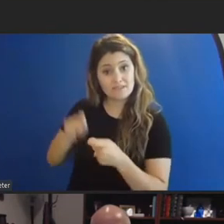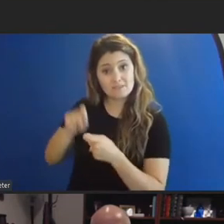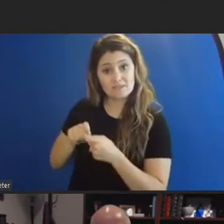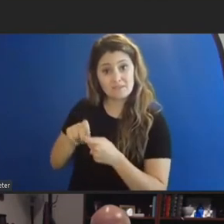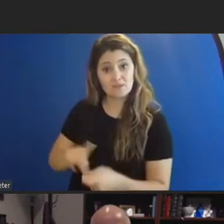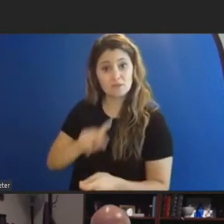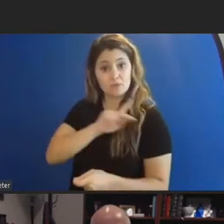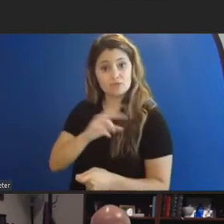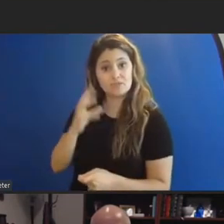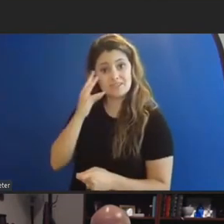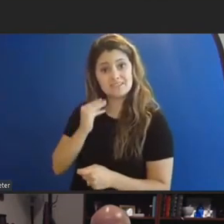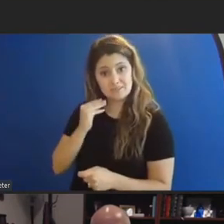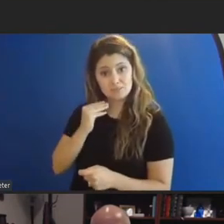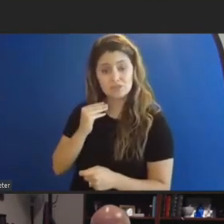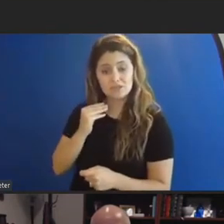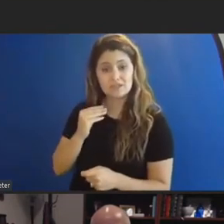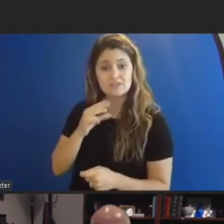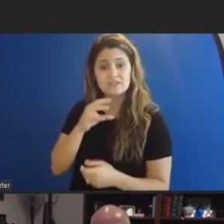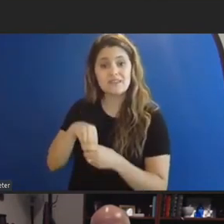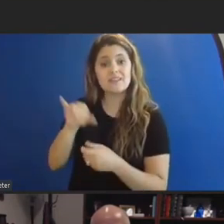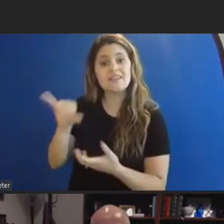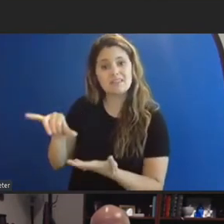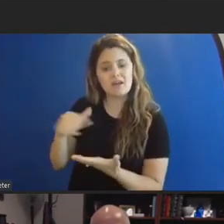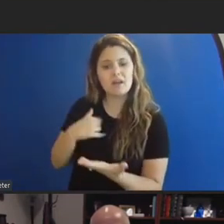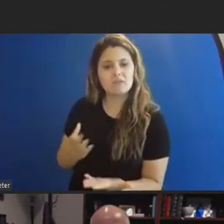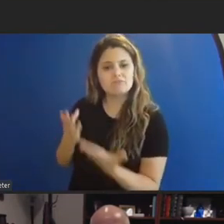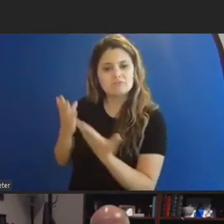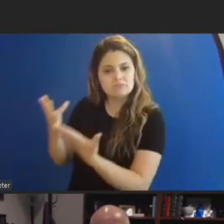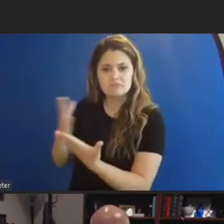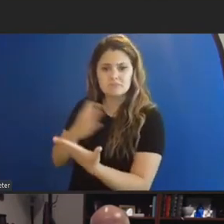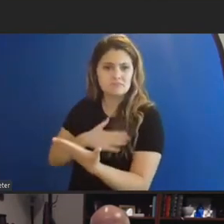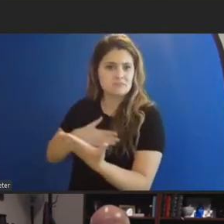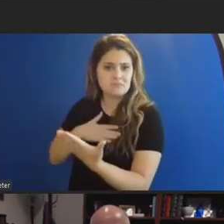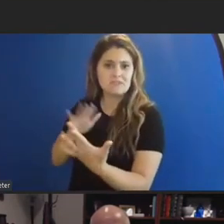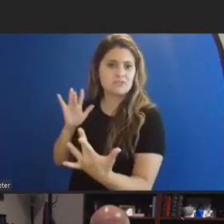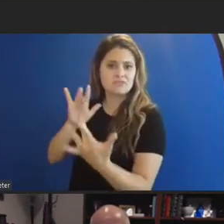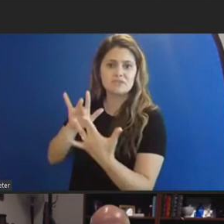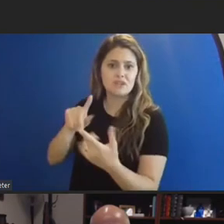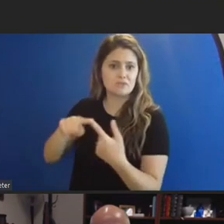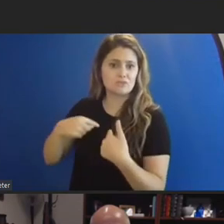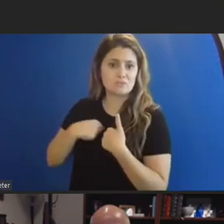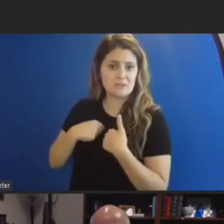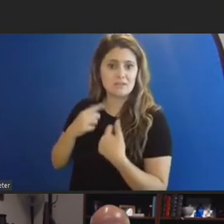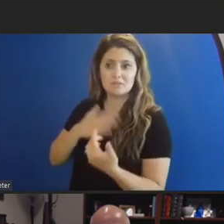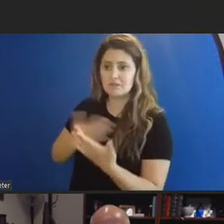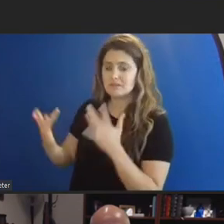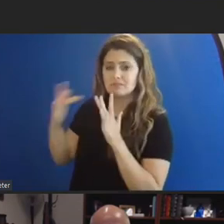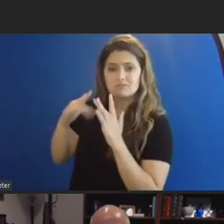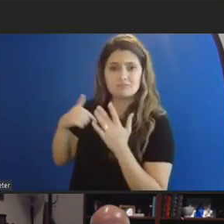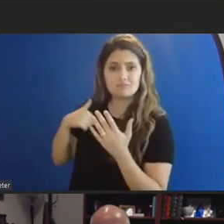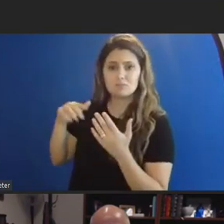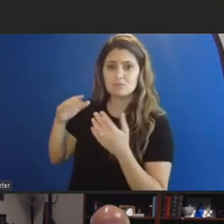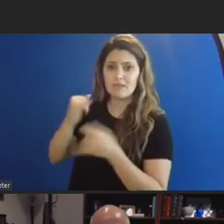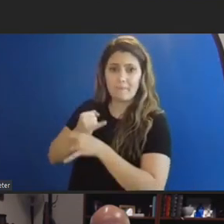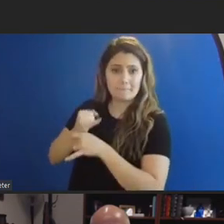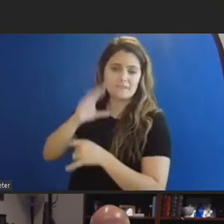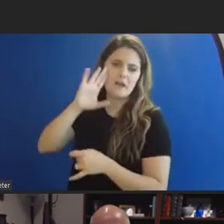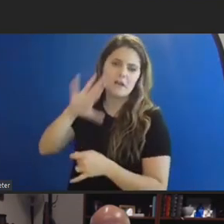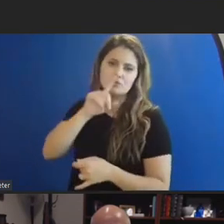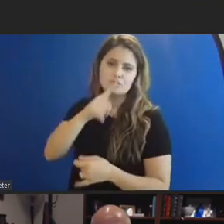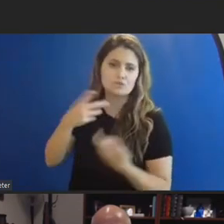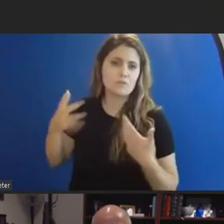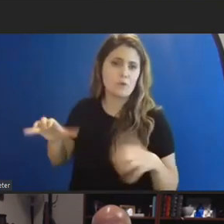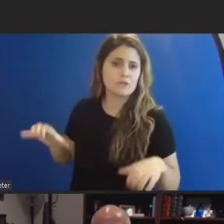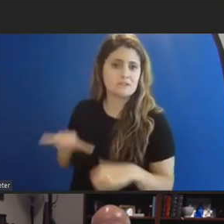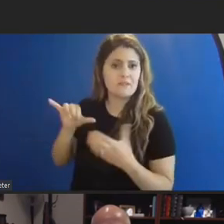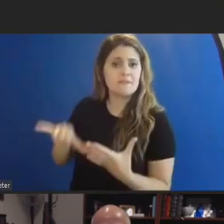personal experience, and in that, I would say, please reach out to me, please reach out to the campus, and I know you've probably done that,